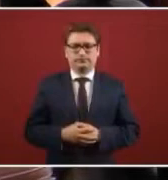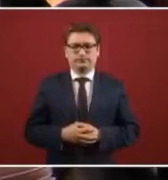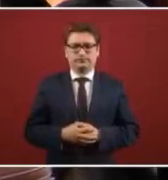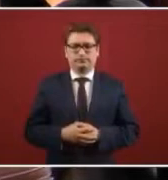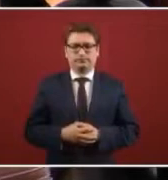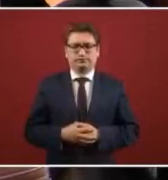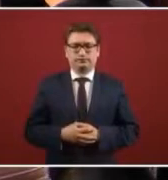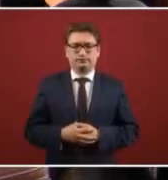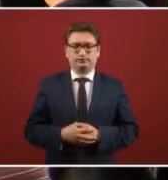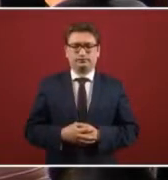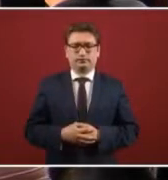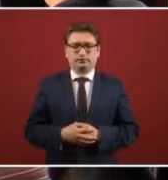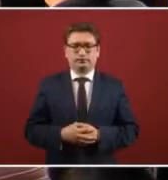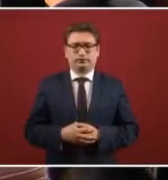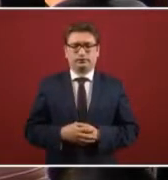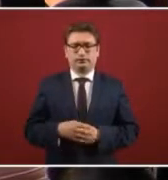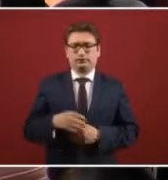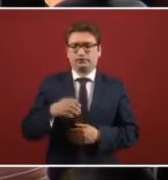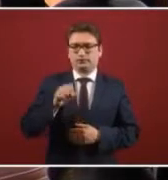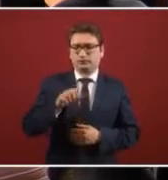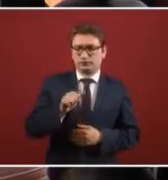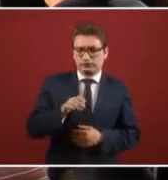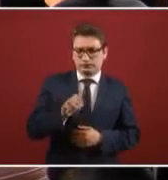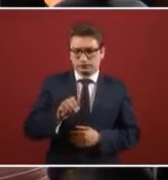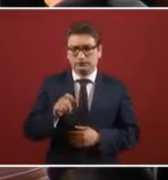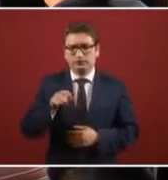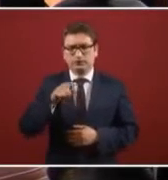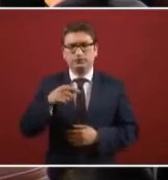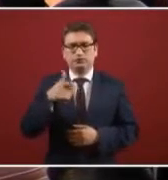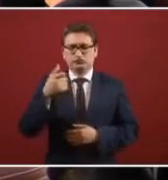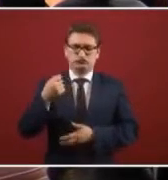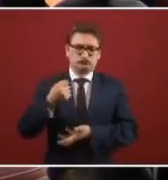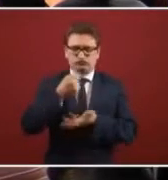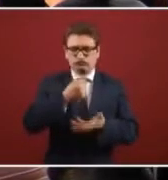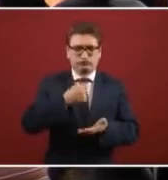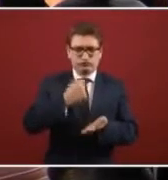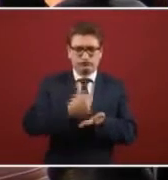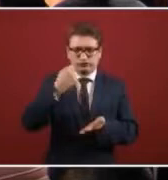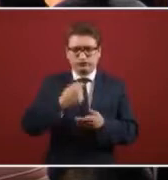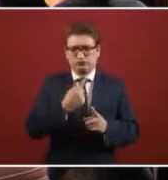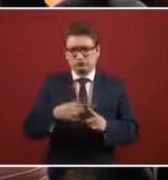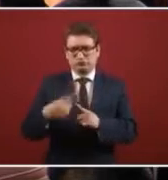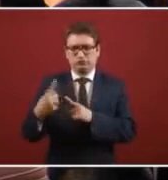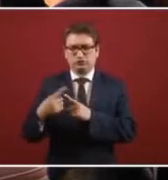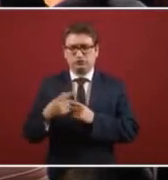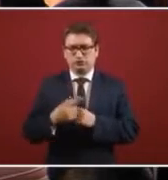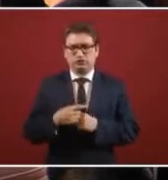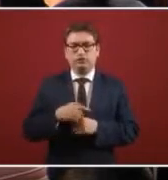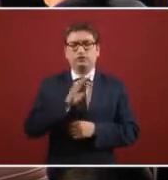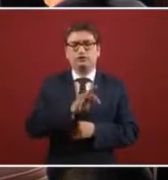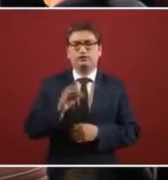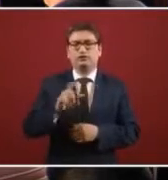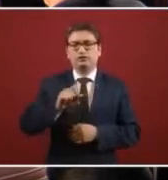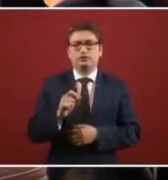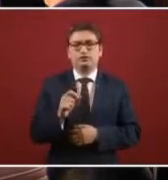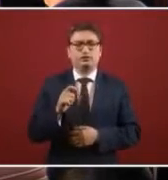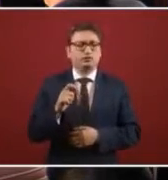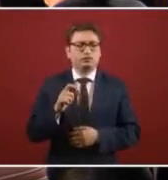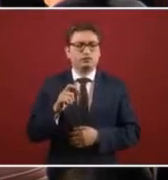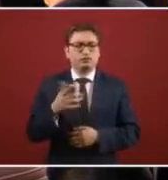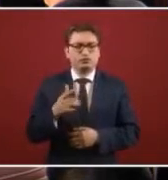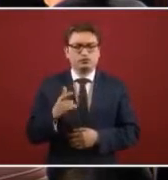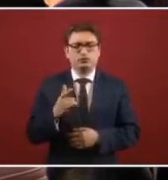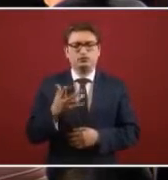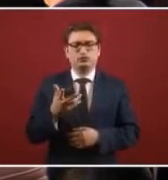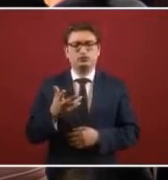del They went to the su órgano de gobierno, fueron aprobadas. interior and they Entre were las approved. fechas, el 20 de julio de The